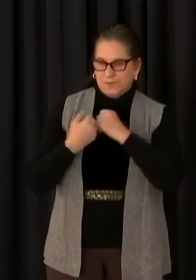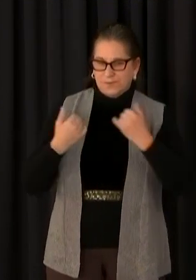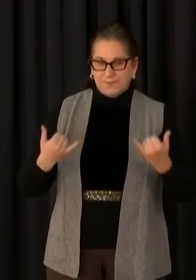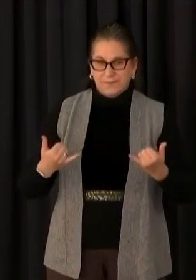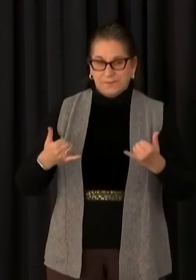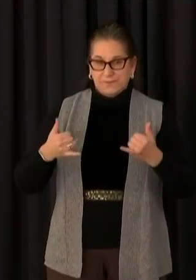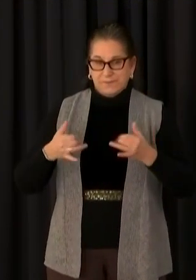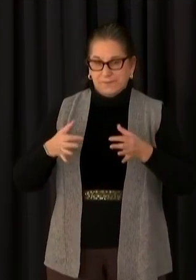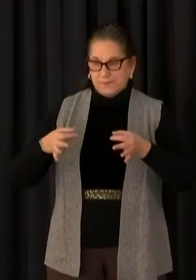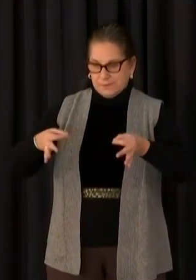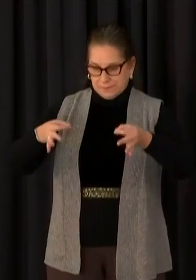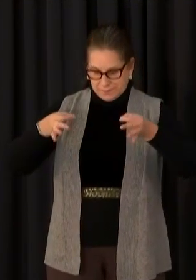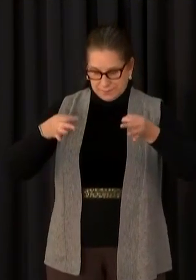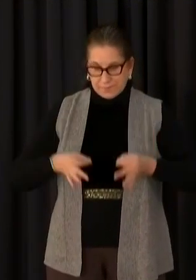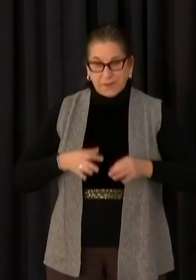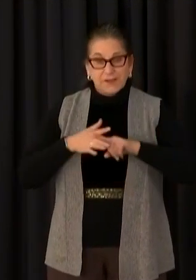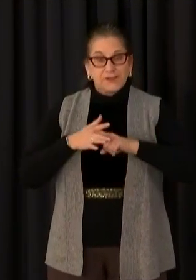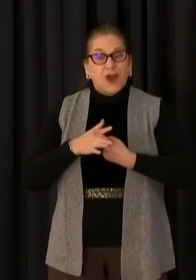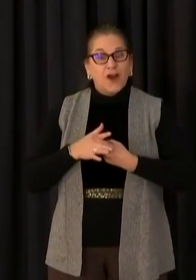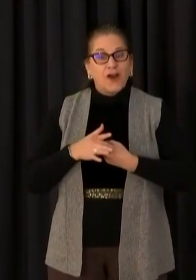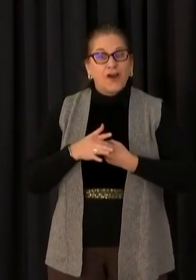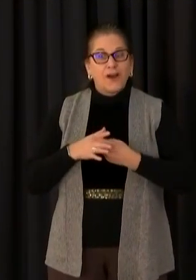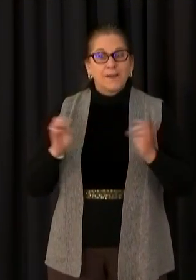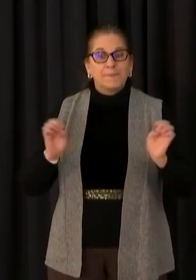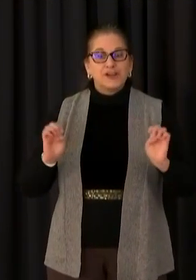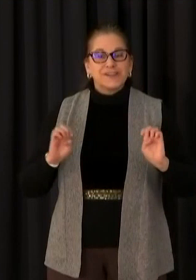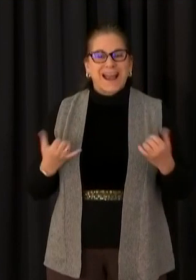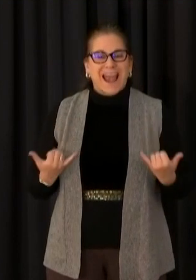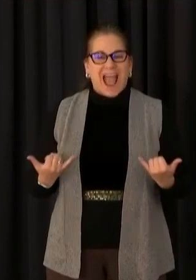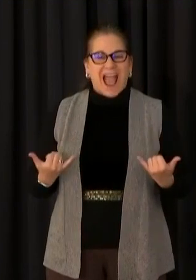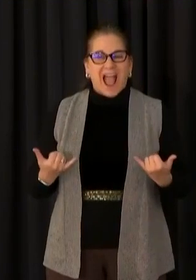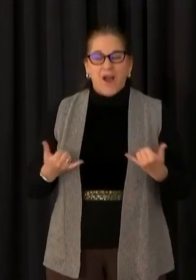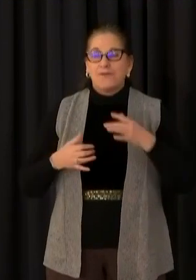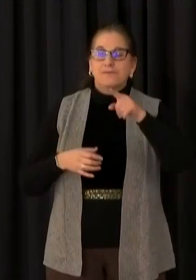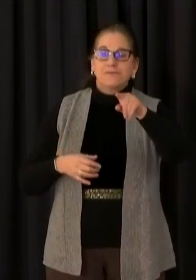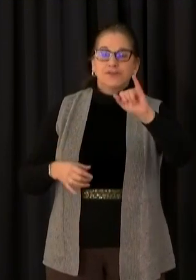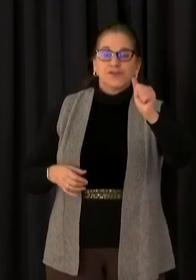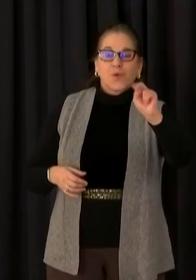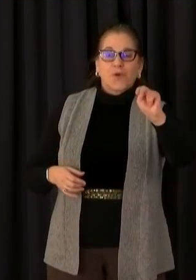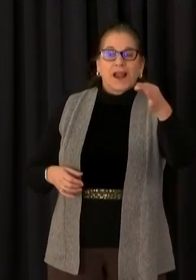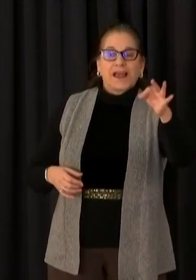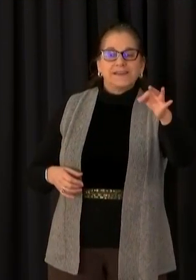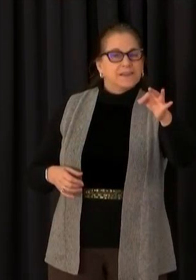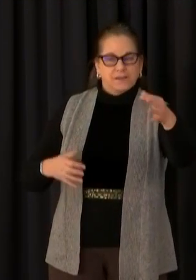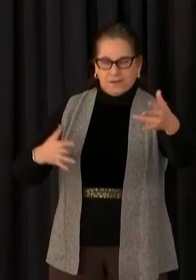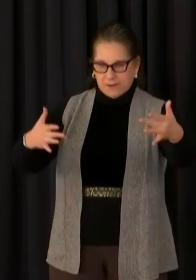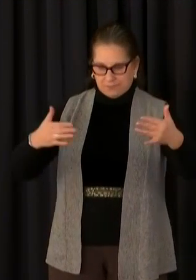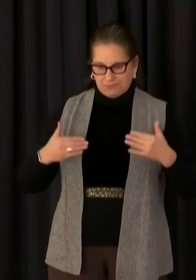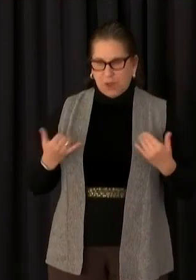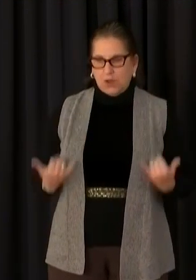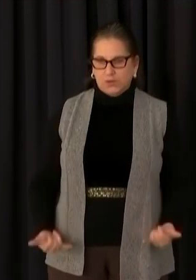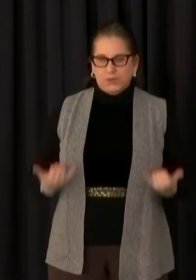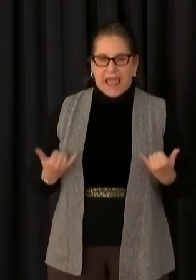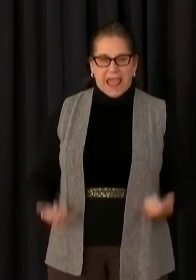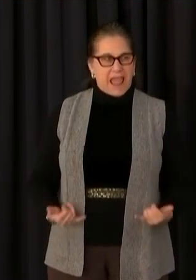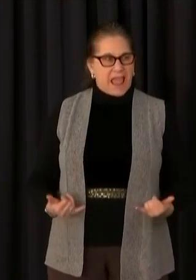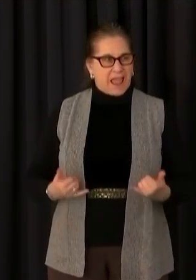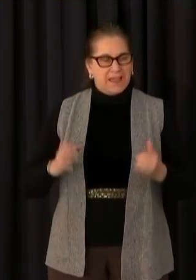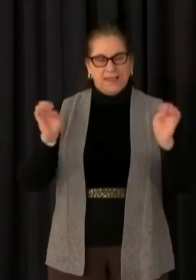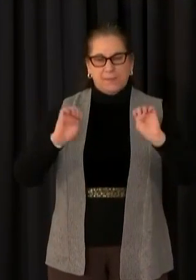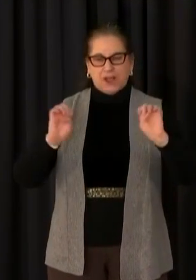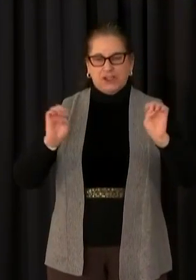today instead of on the 19th as it was originally planned. We